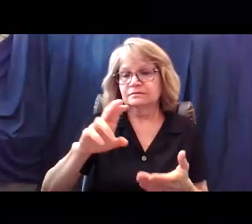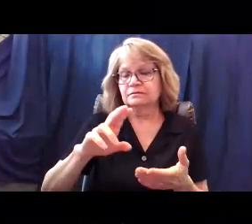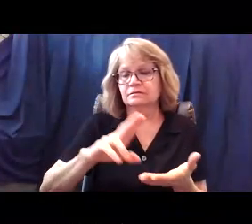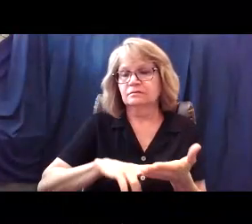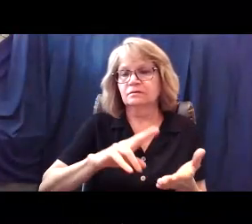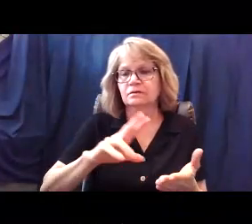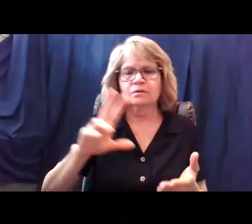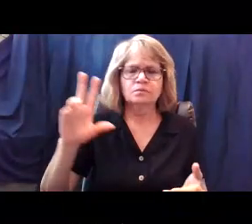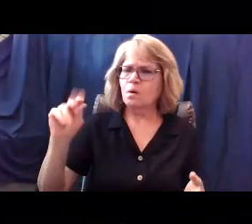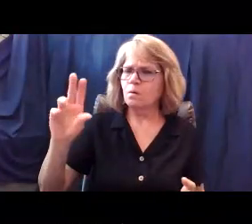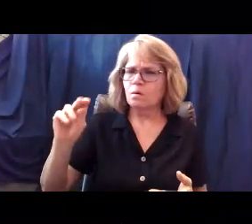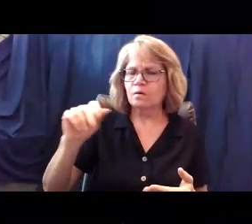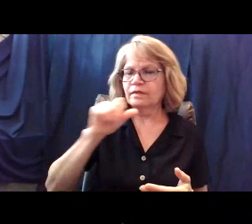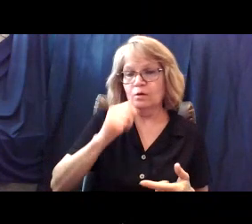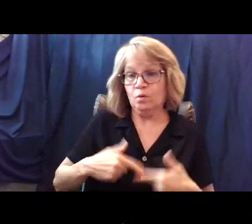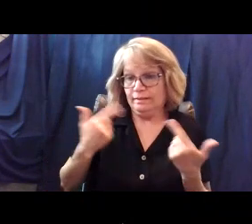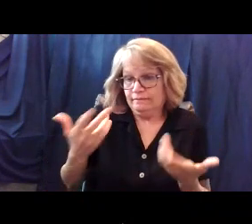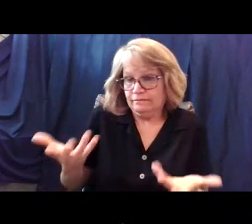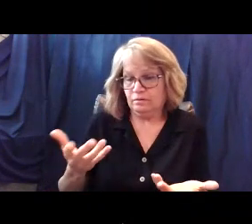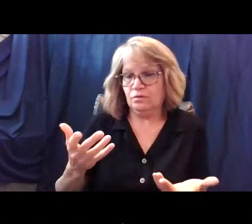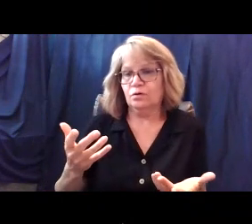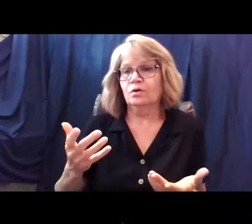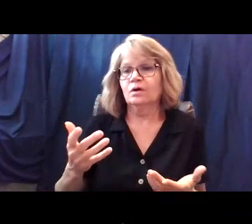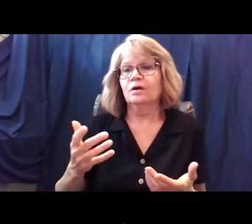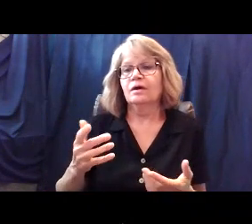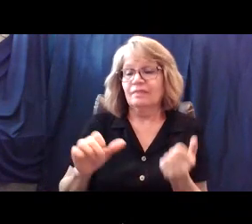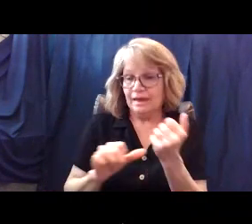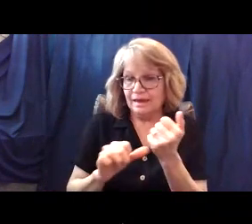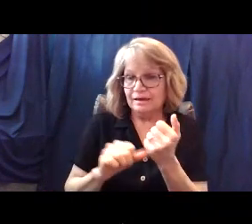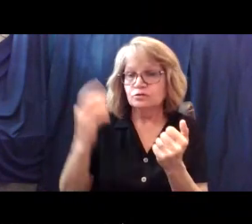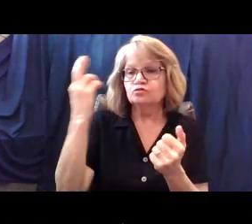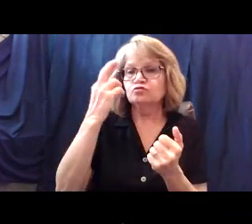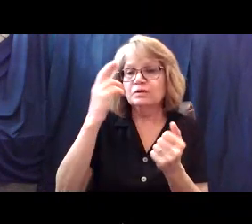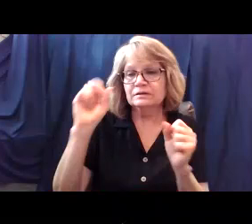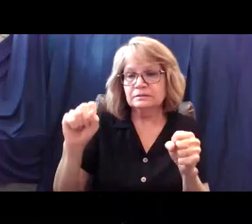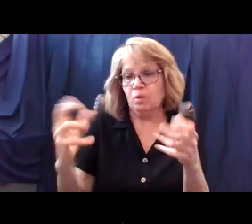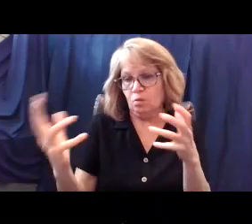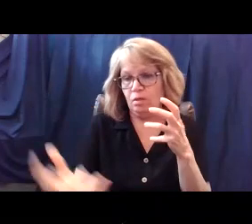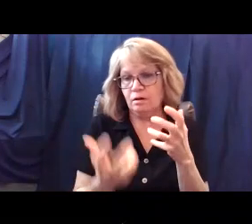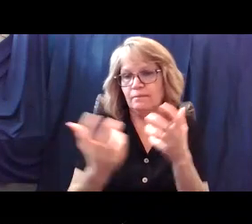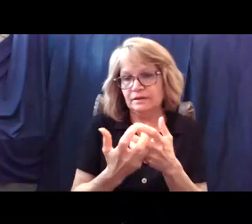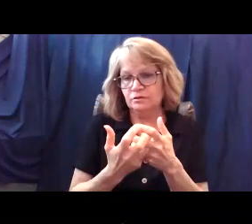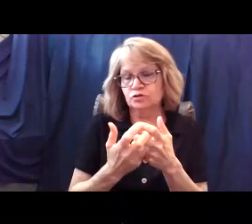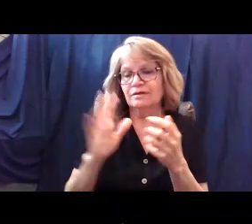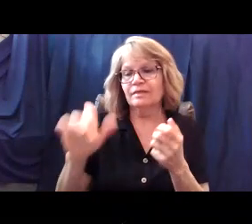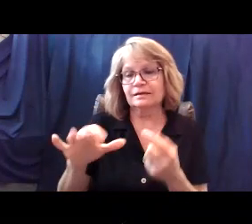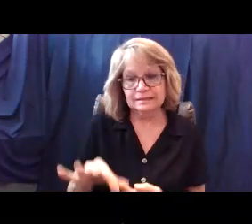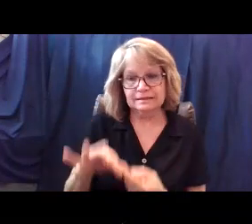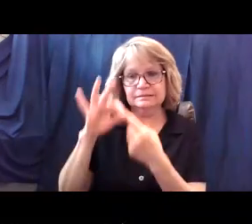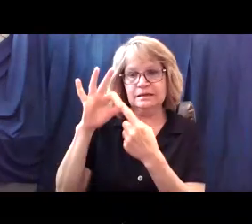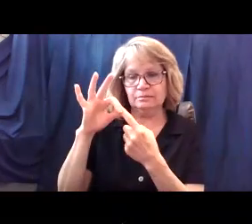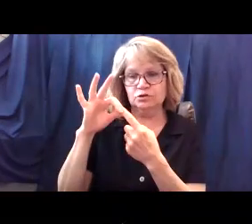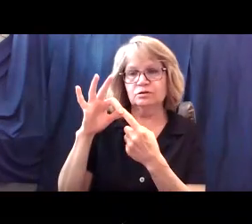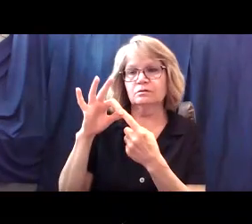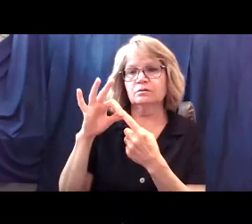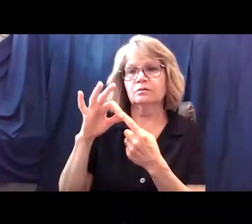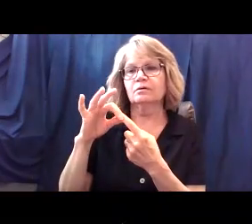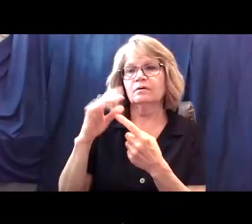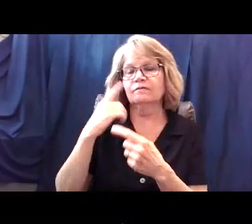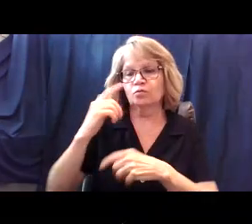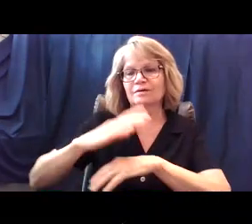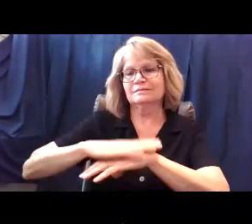isn't a tenant in the property. The live-in aid as a reasonable accommodation would be an exception to likely a guest